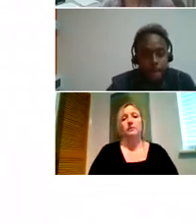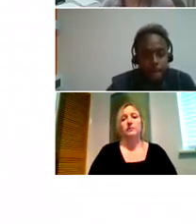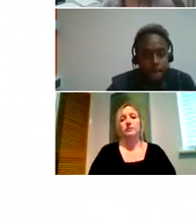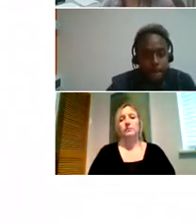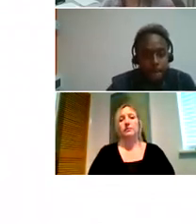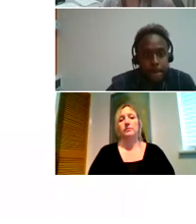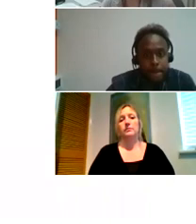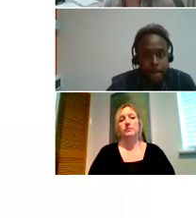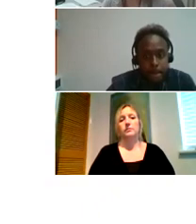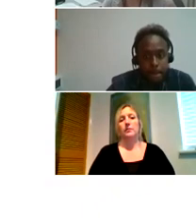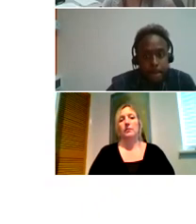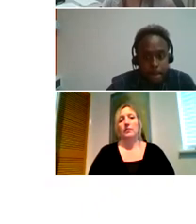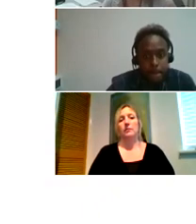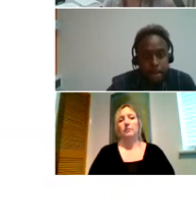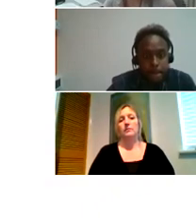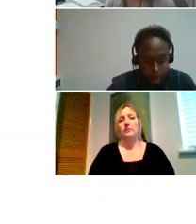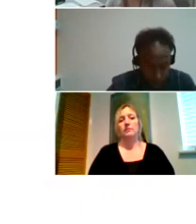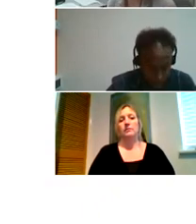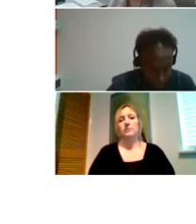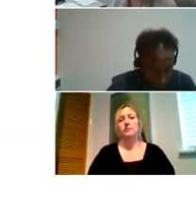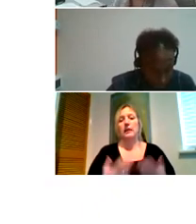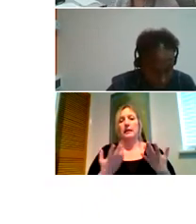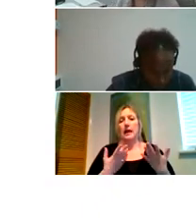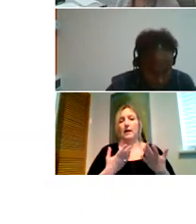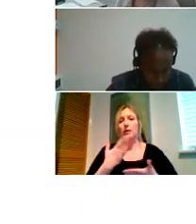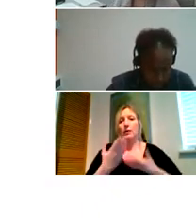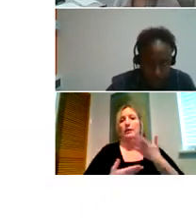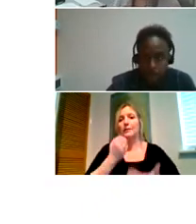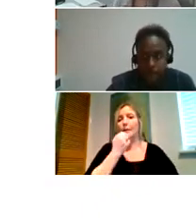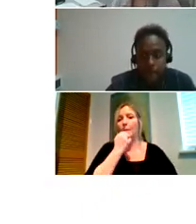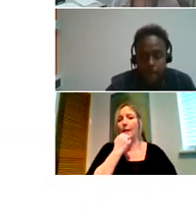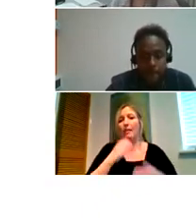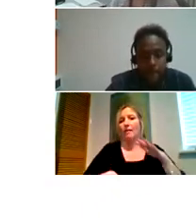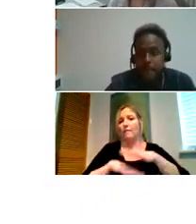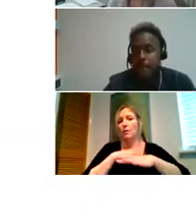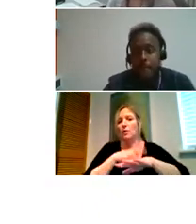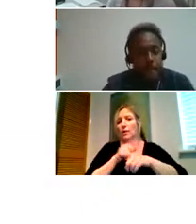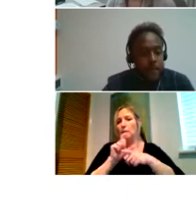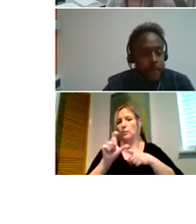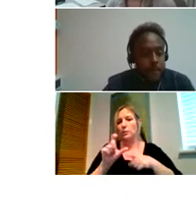now, who will talk about maths on our full-time courses.